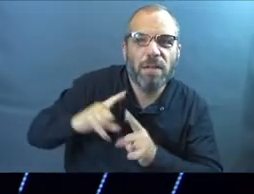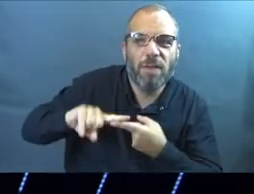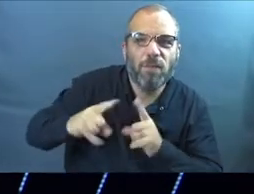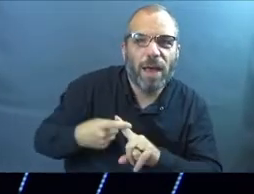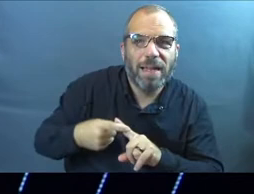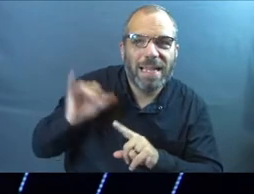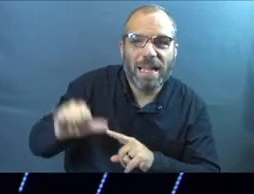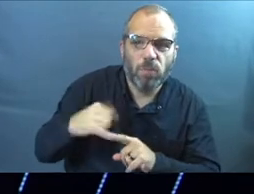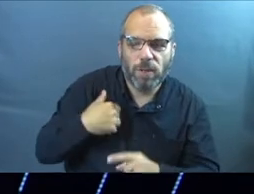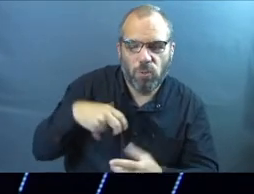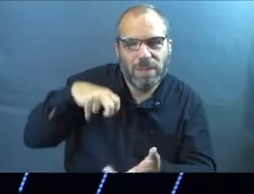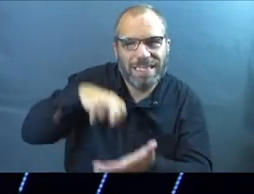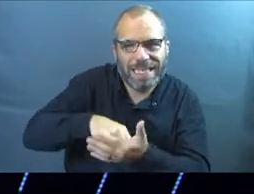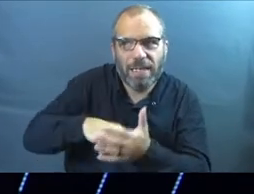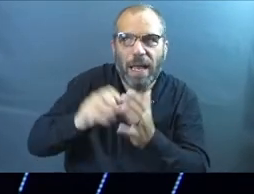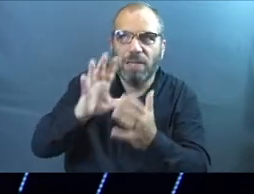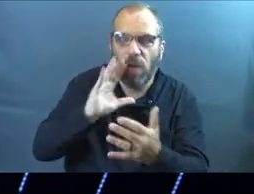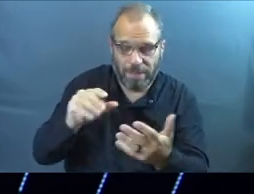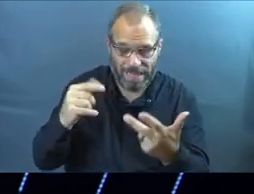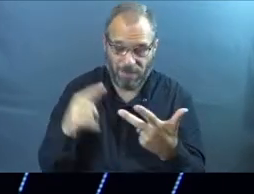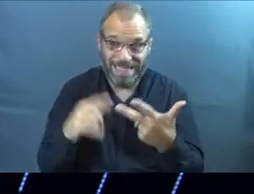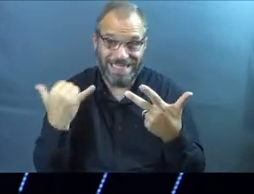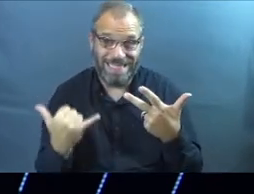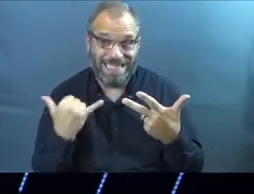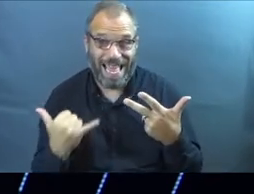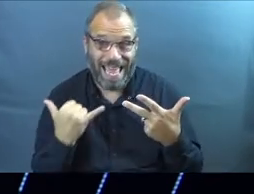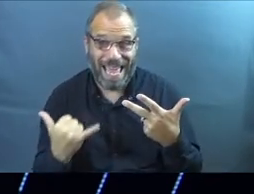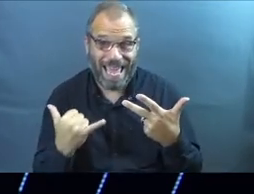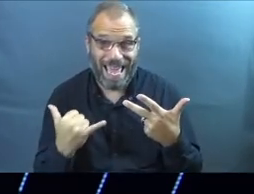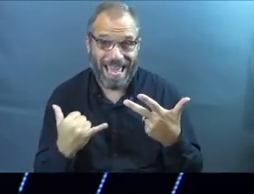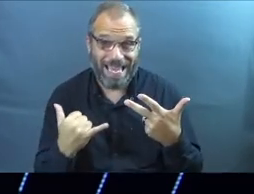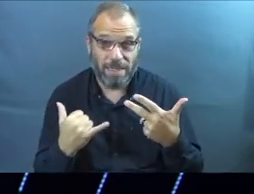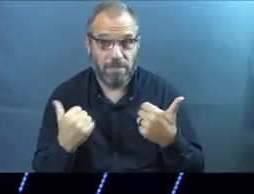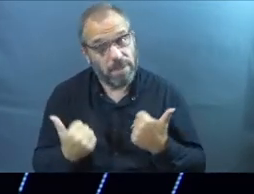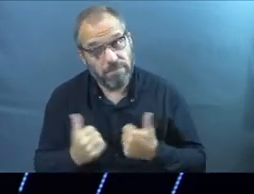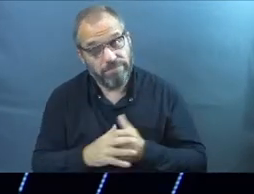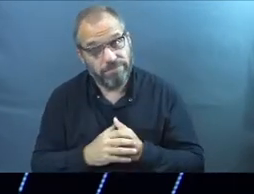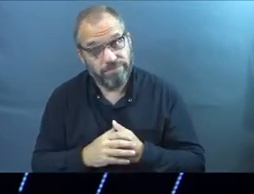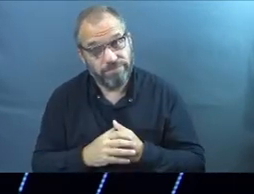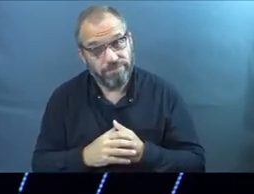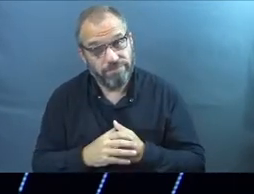where we talk to God. Today, it's about this.